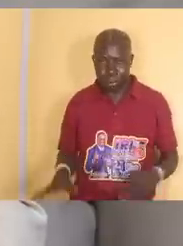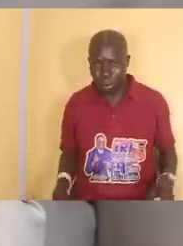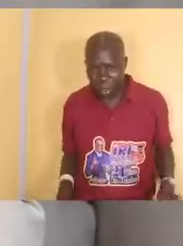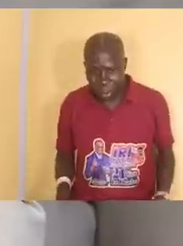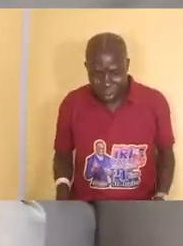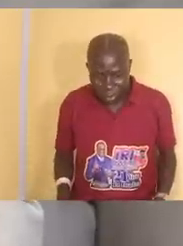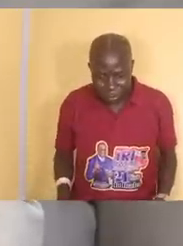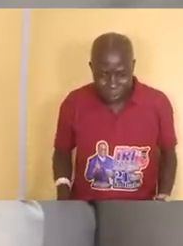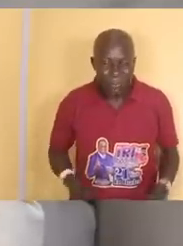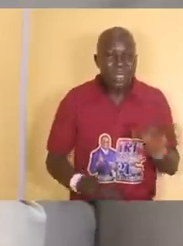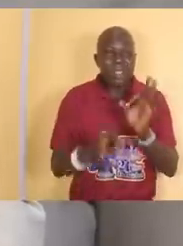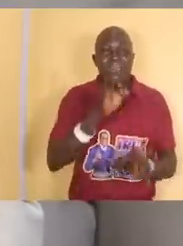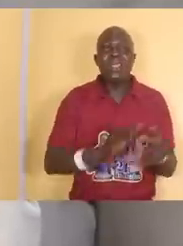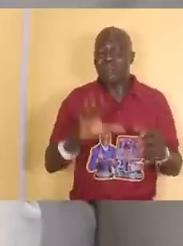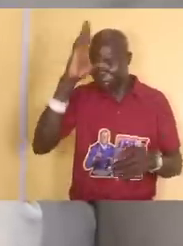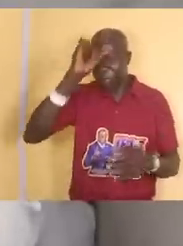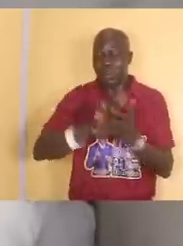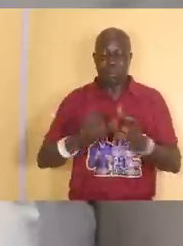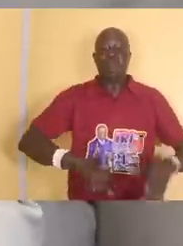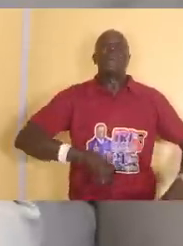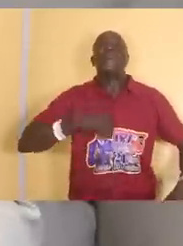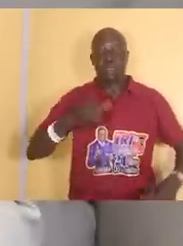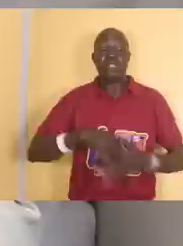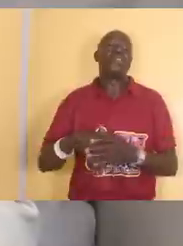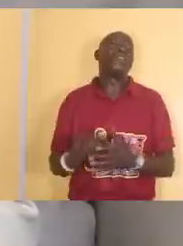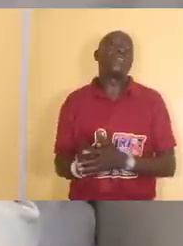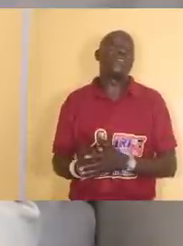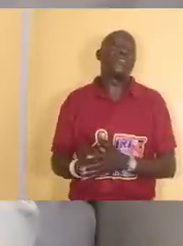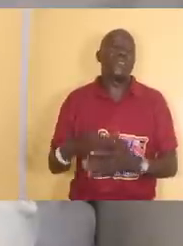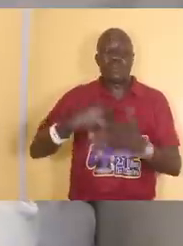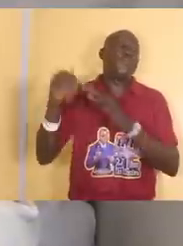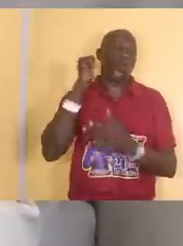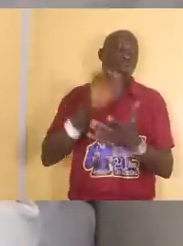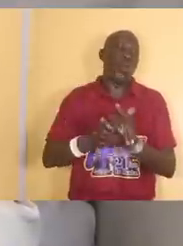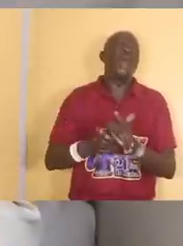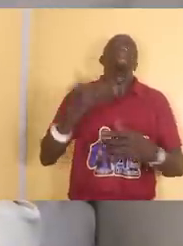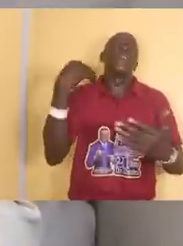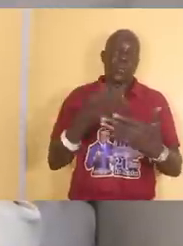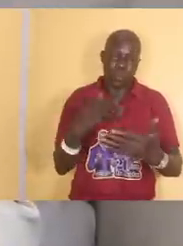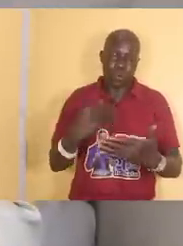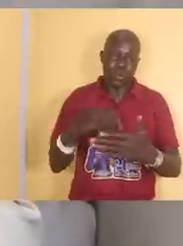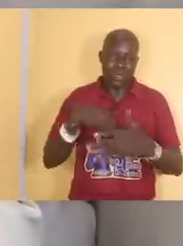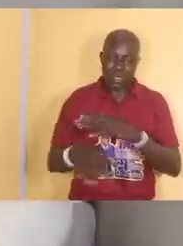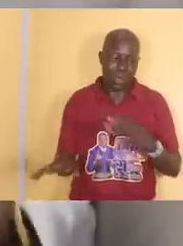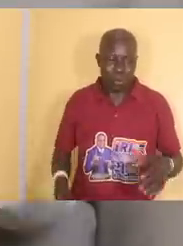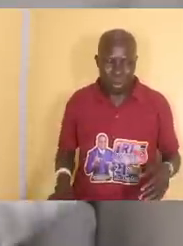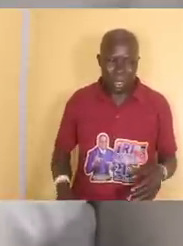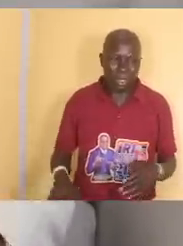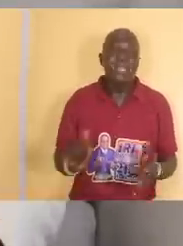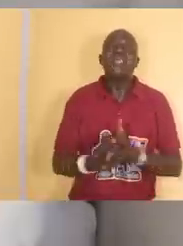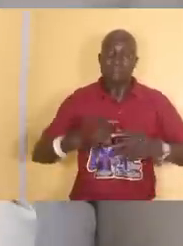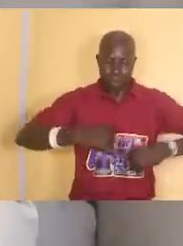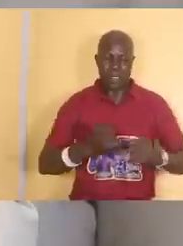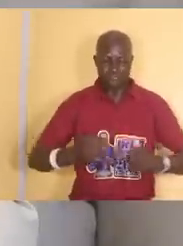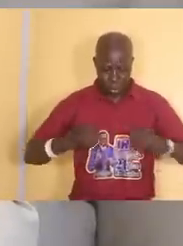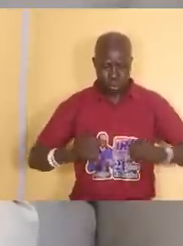money in his pocket. See, open the bag. Shall follow you. If a man be proud, oh, what happened? He has money. Oh, his money that. Oh, man, get a